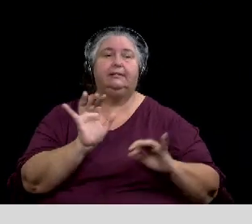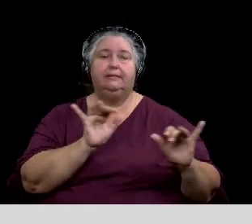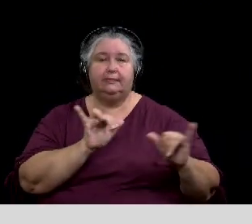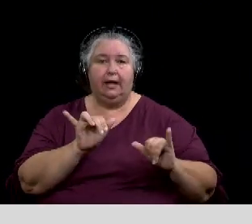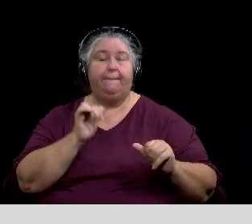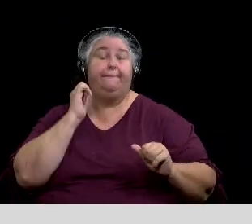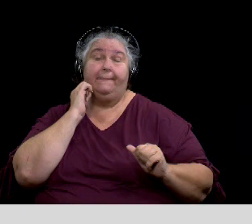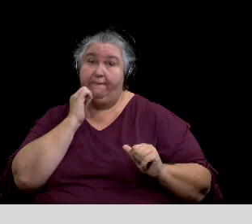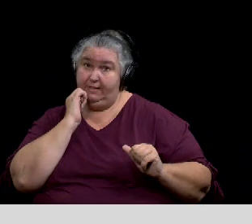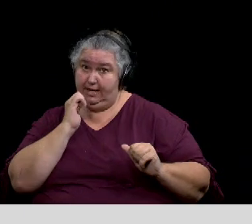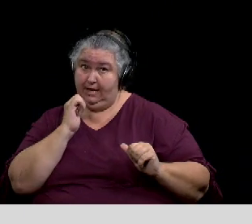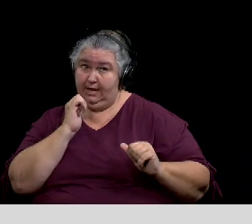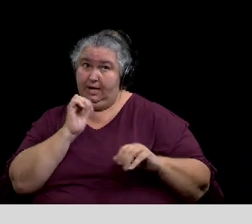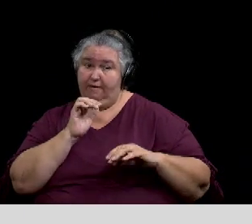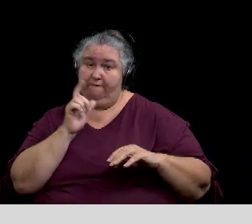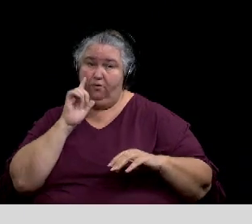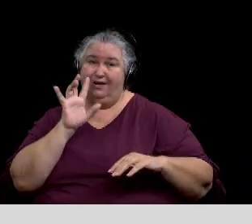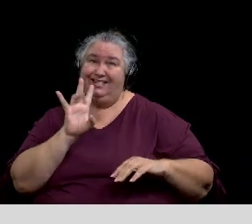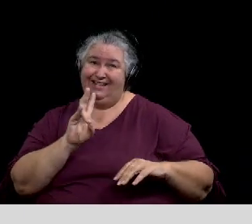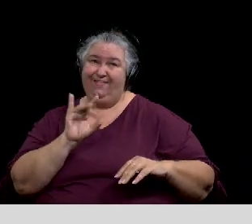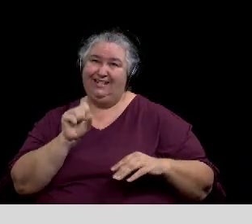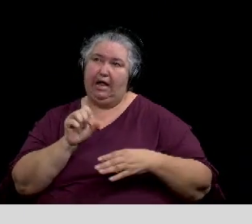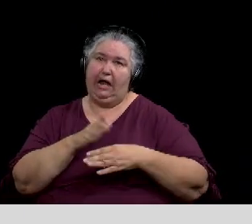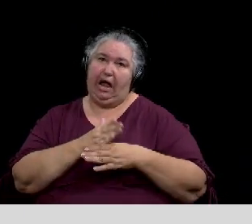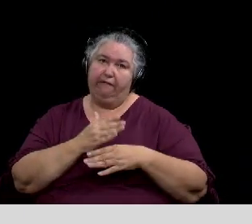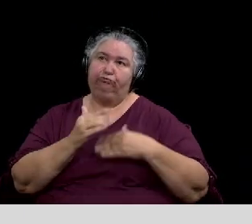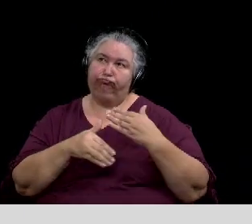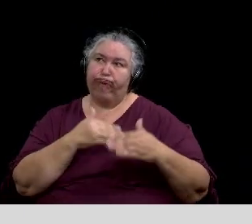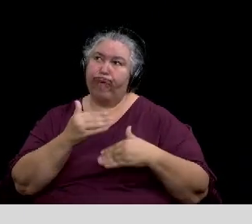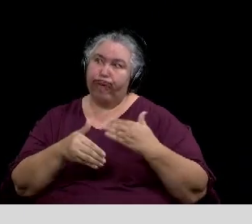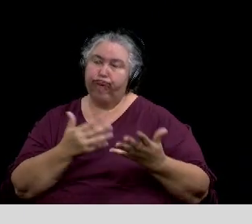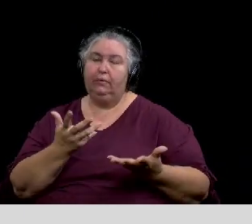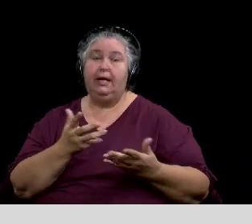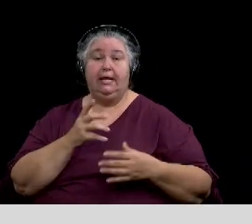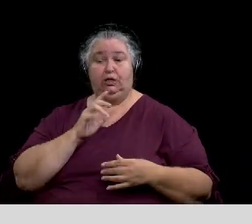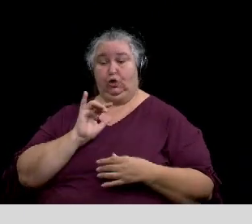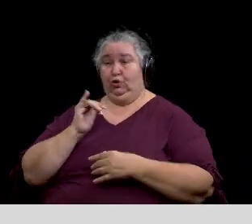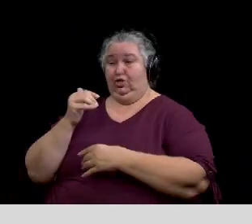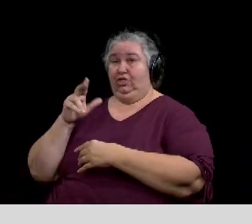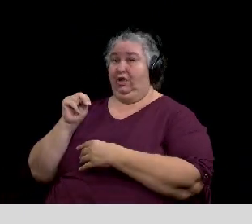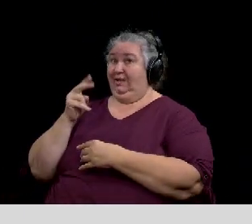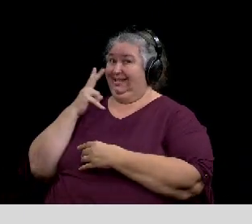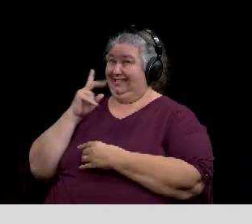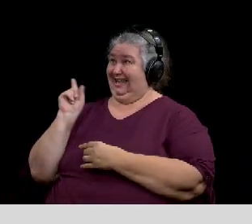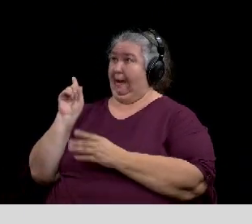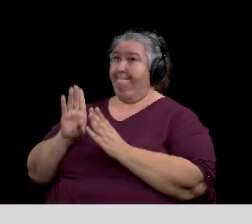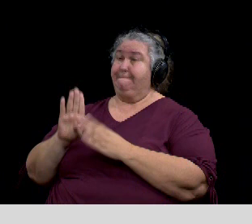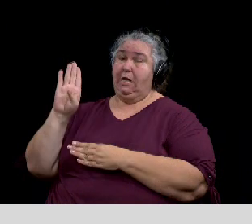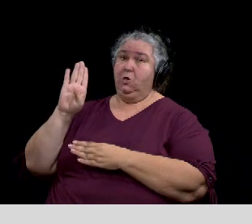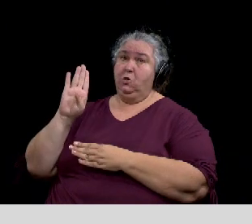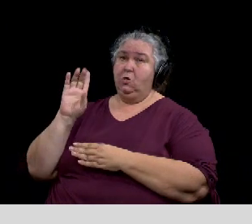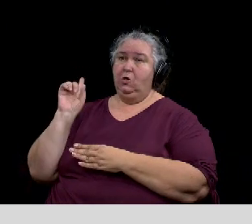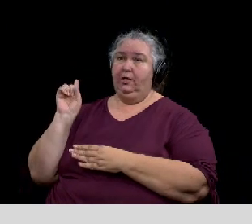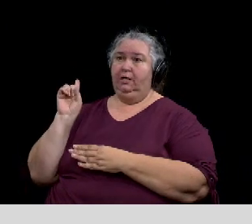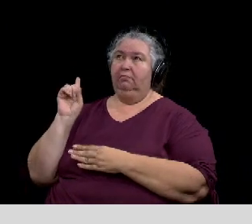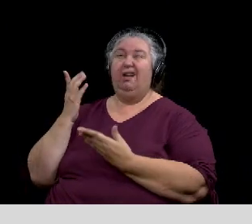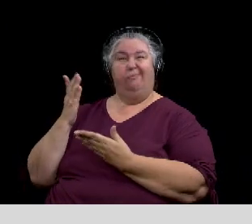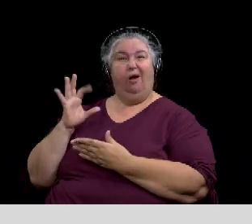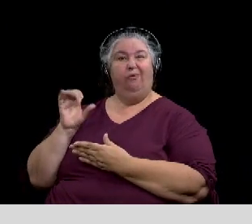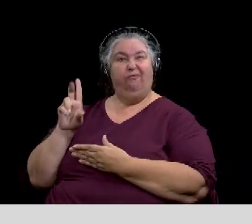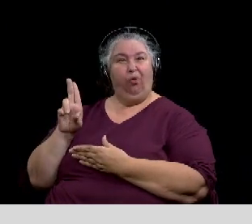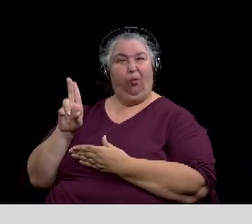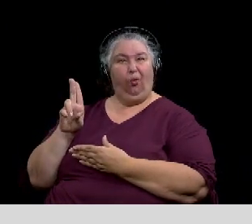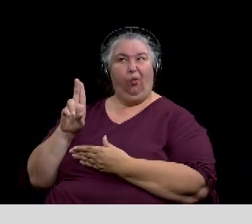day on a 7-day moving average. So in January, you see this big peak, probably flu,